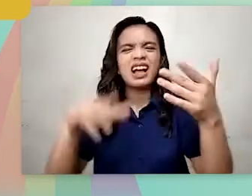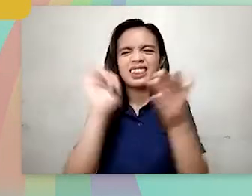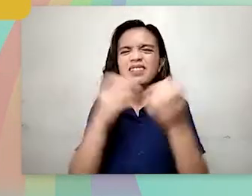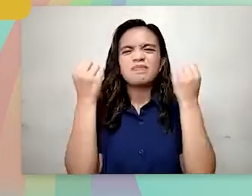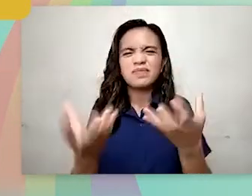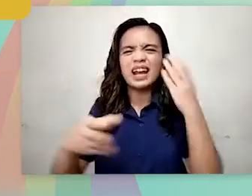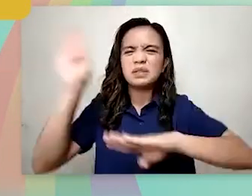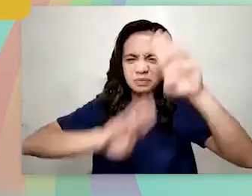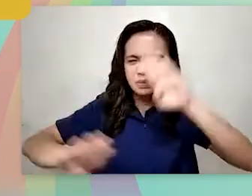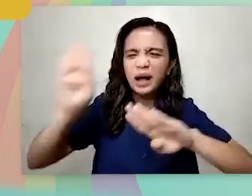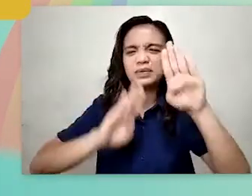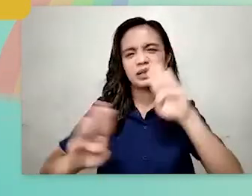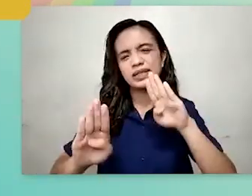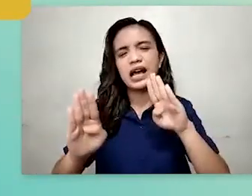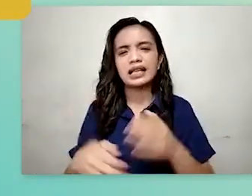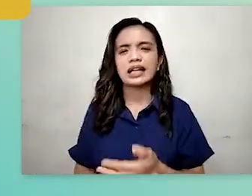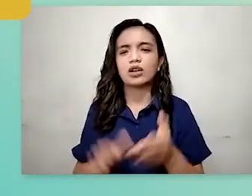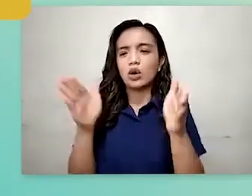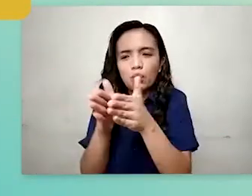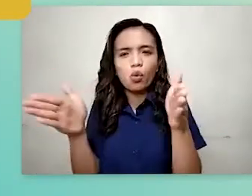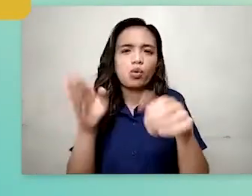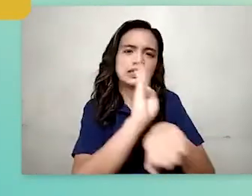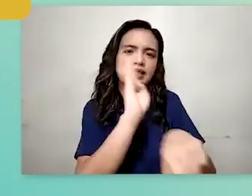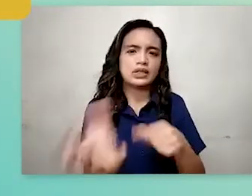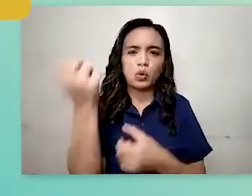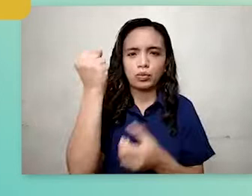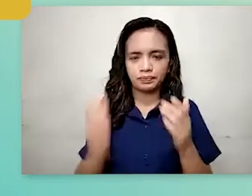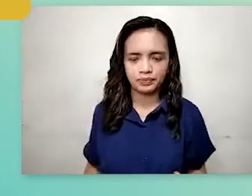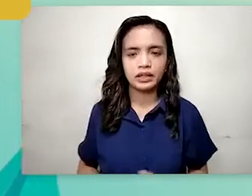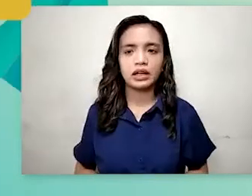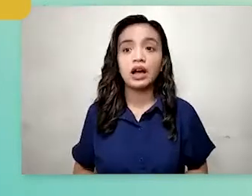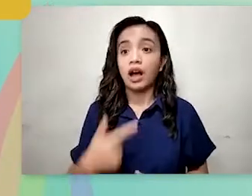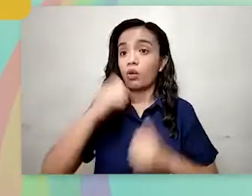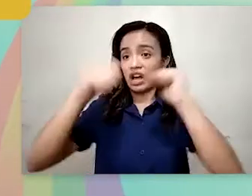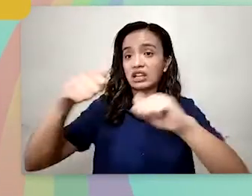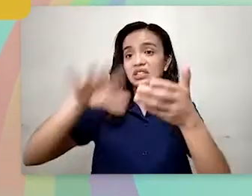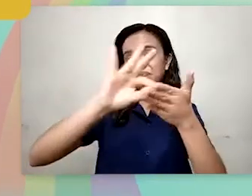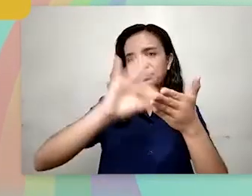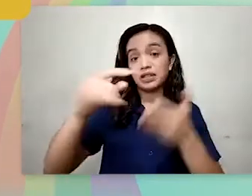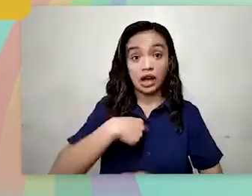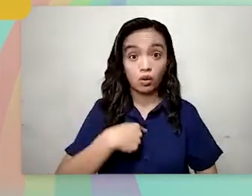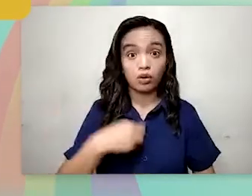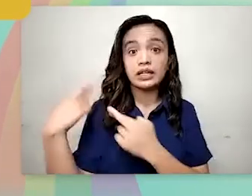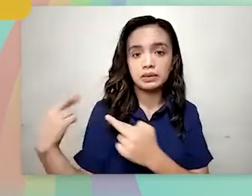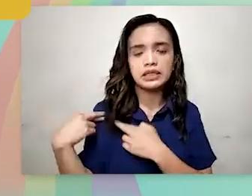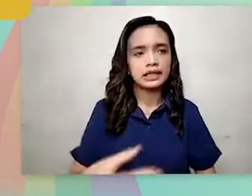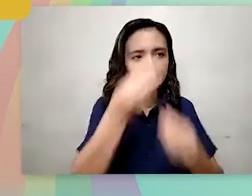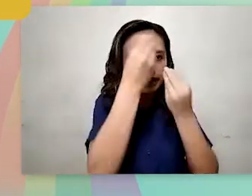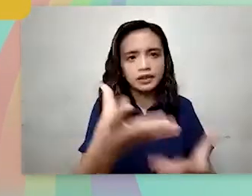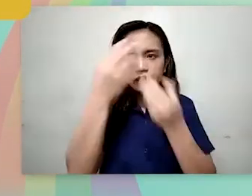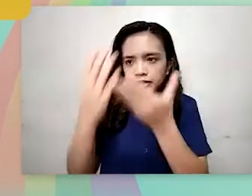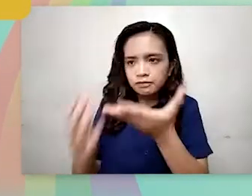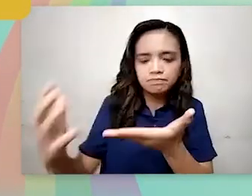that's how many the problems of MSMEs are. But I agree on the financing, and then because I'm in charge